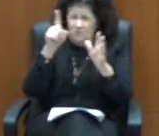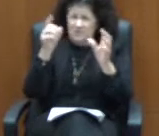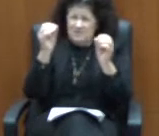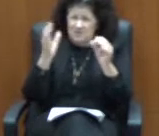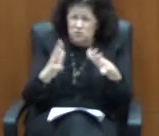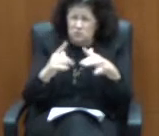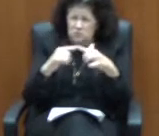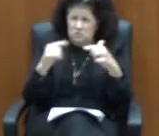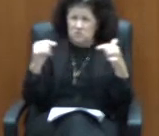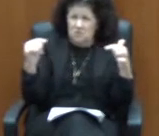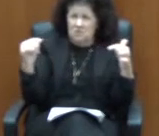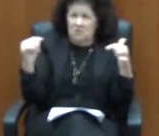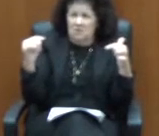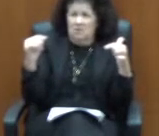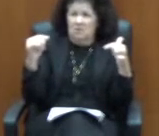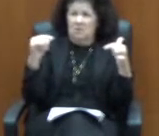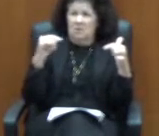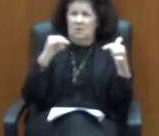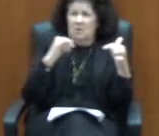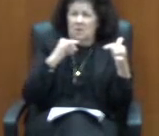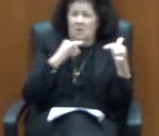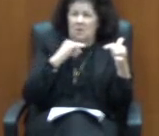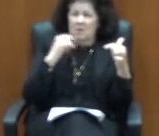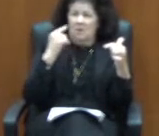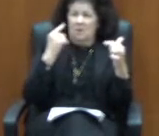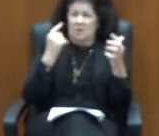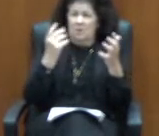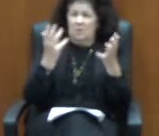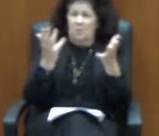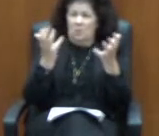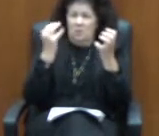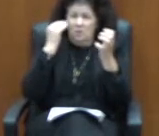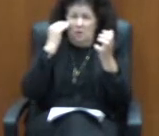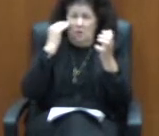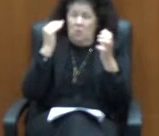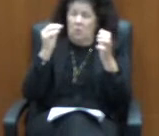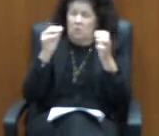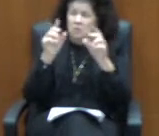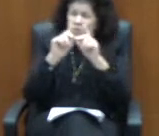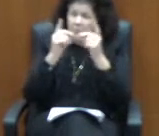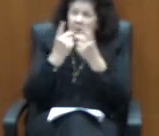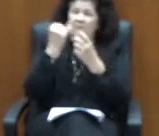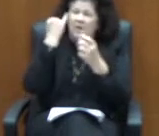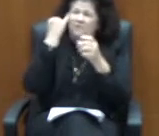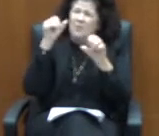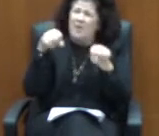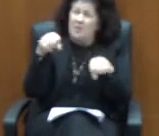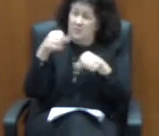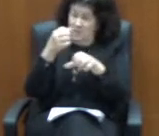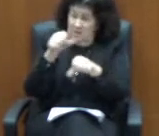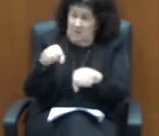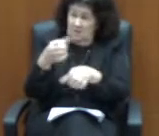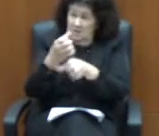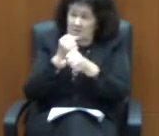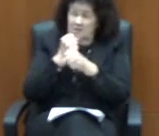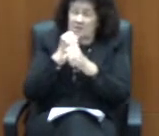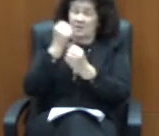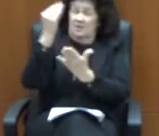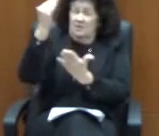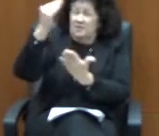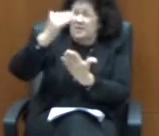such. And I would like the department, if possible, to assimilate the list of